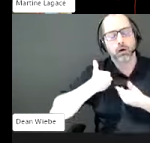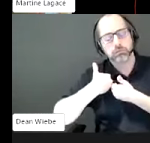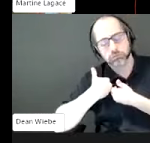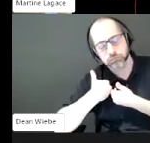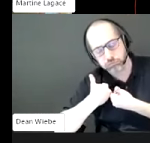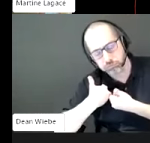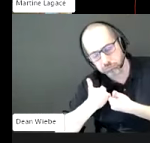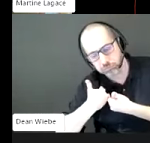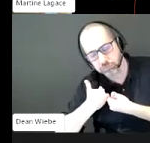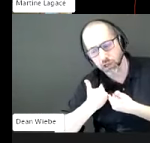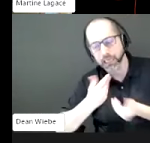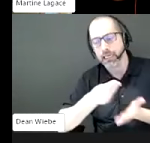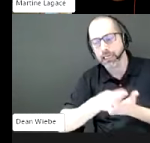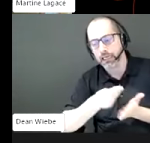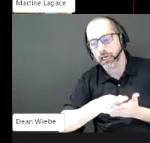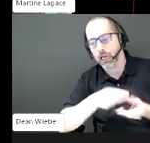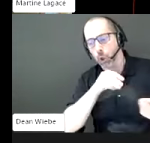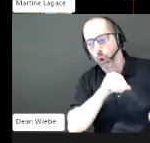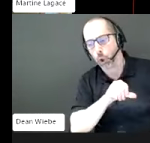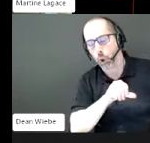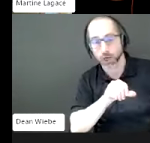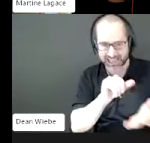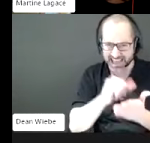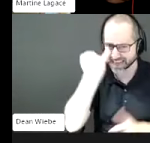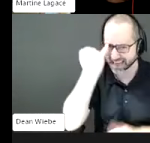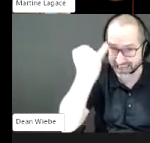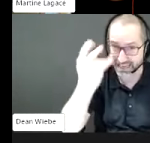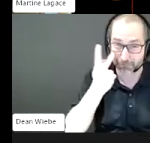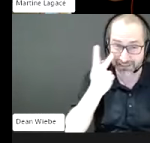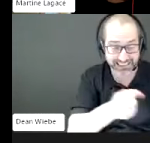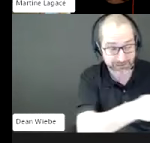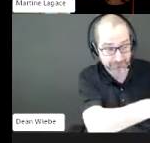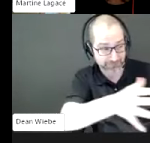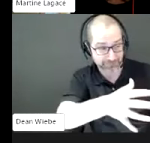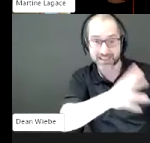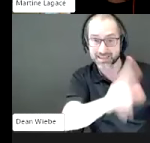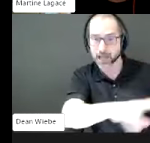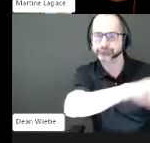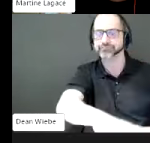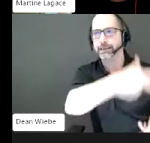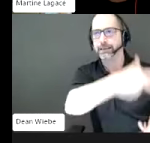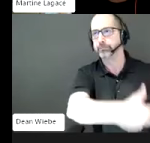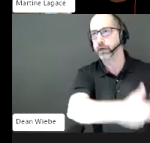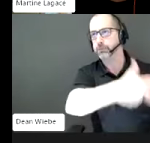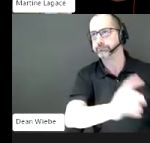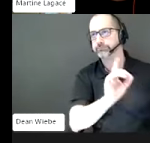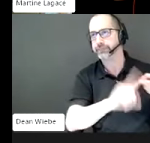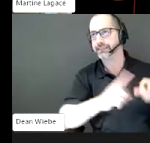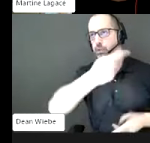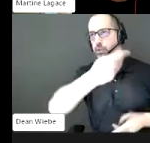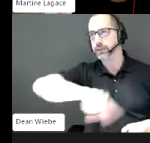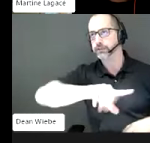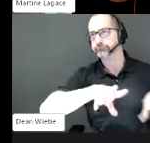this constantly, that an aging population is a problem, is a burden to society, to the economy,